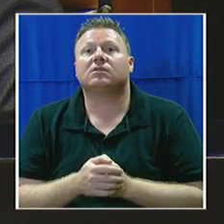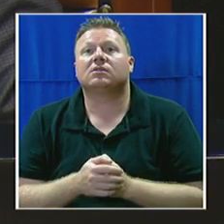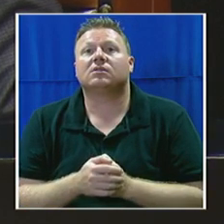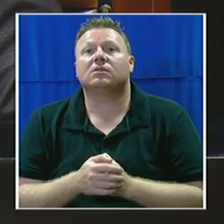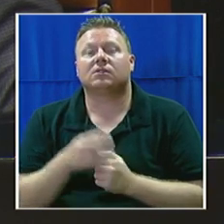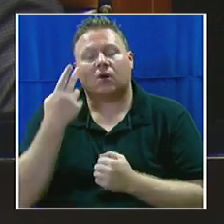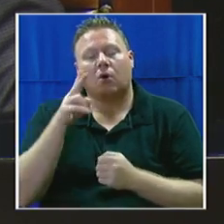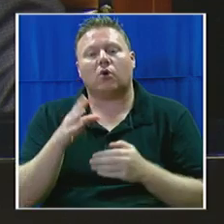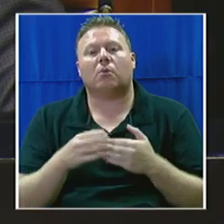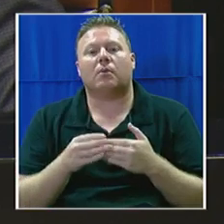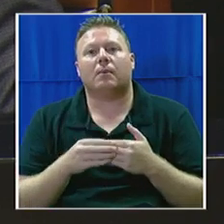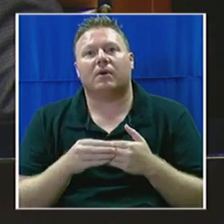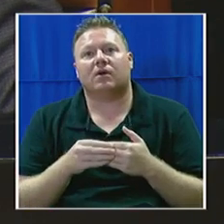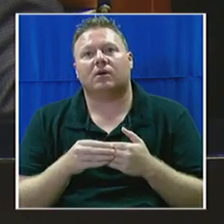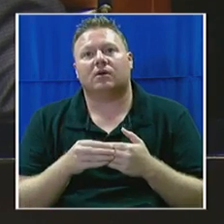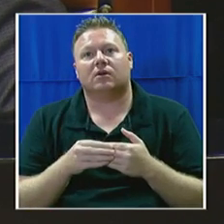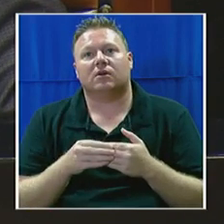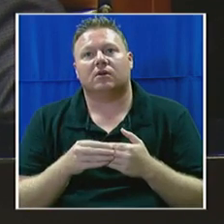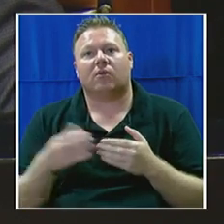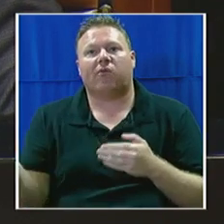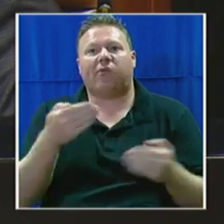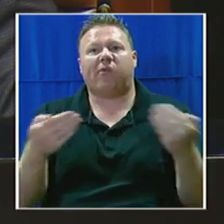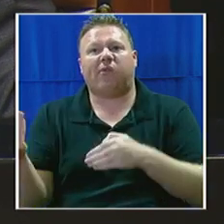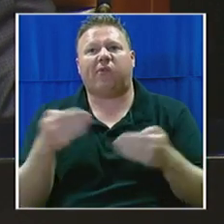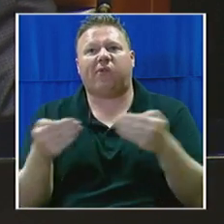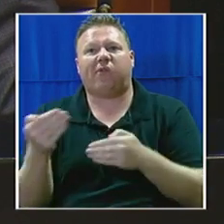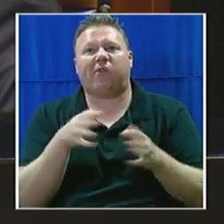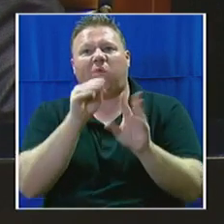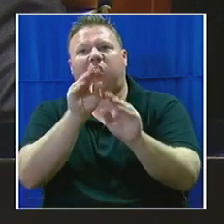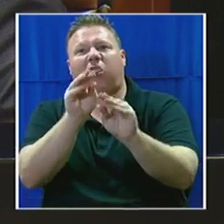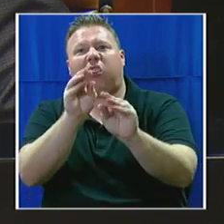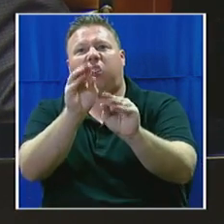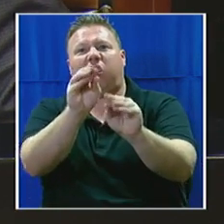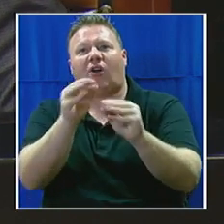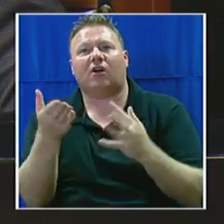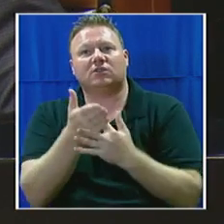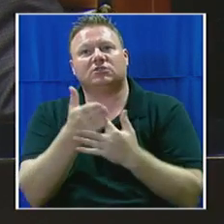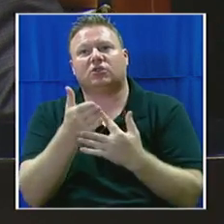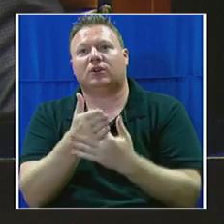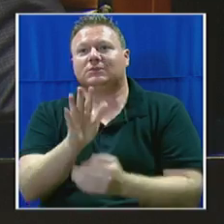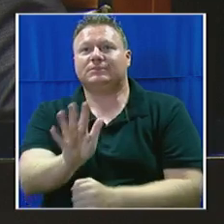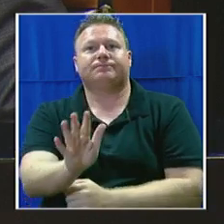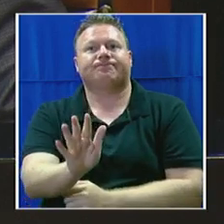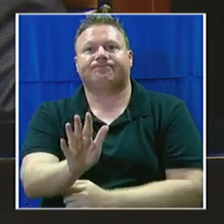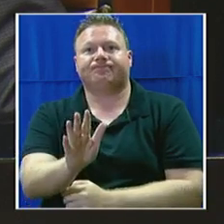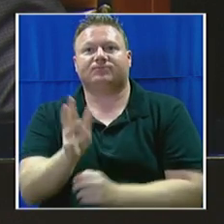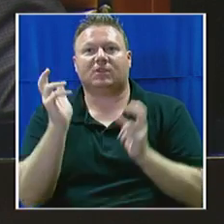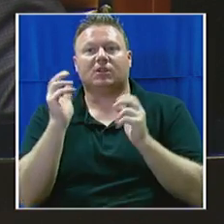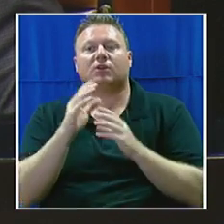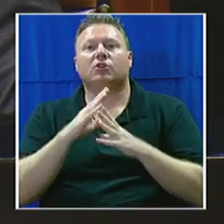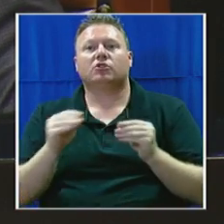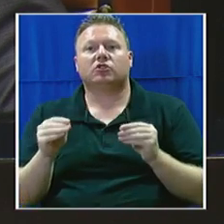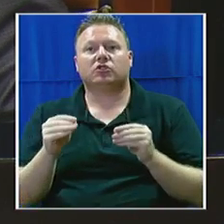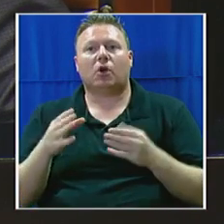Honorable members, the volume of interjections and heckling or interruptions must not prevent